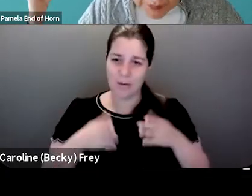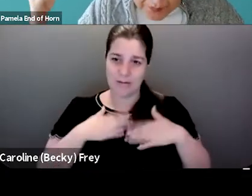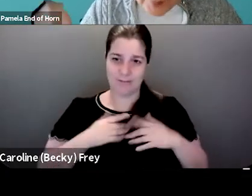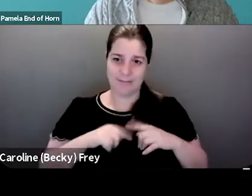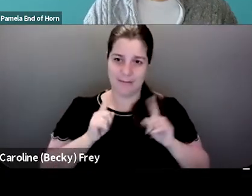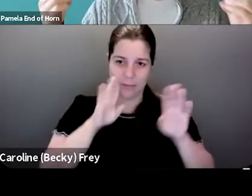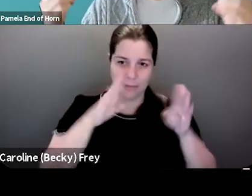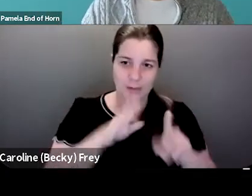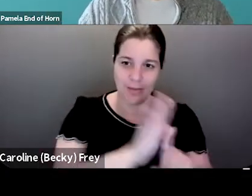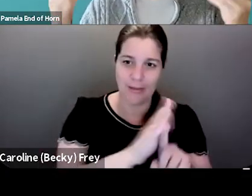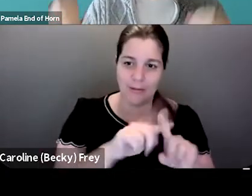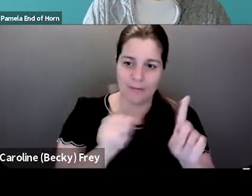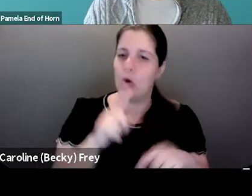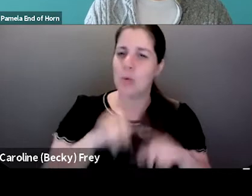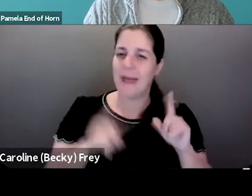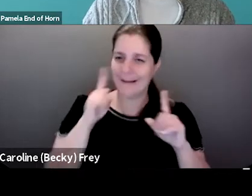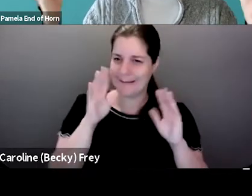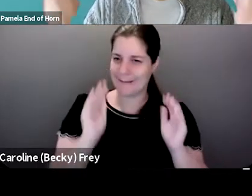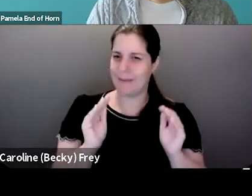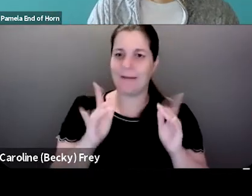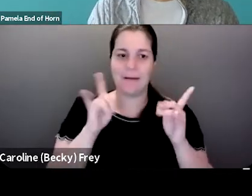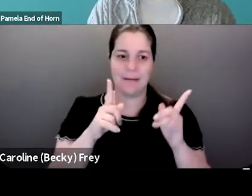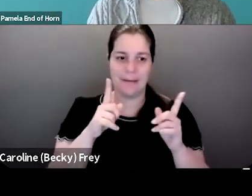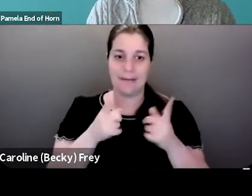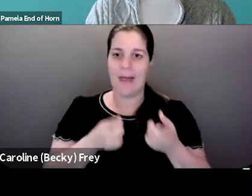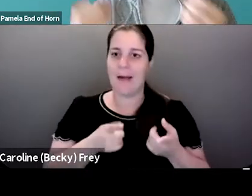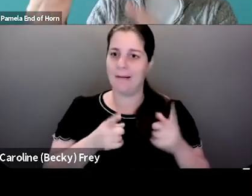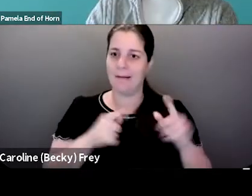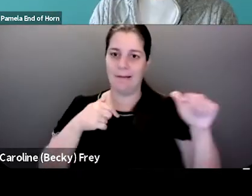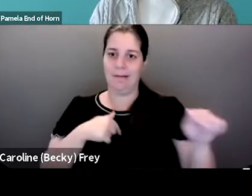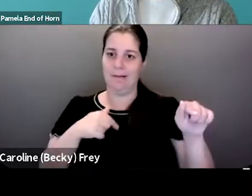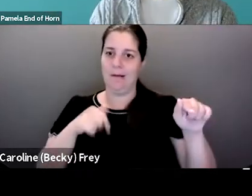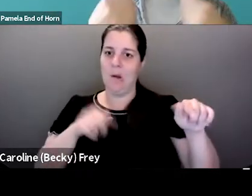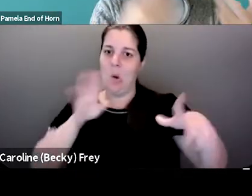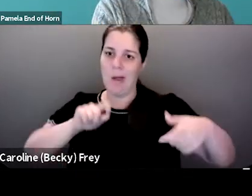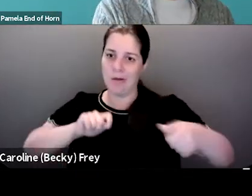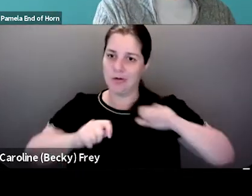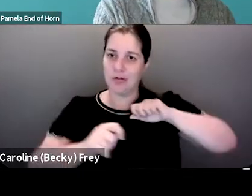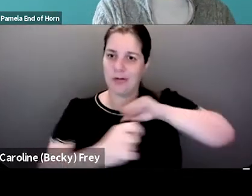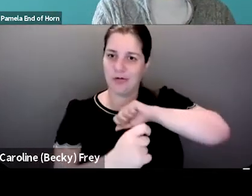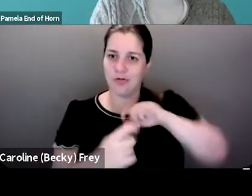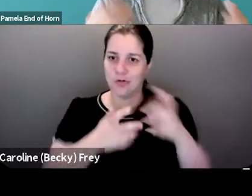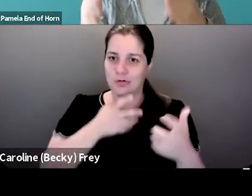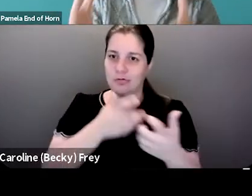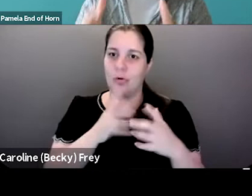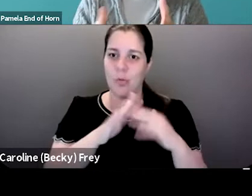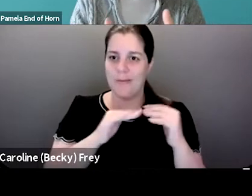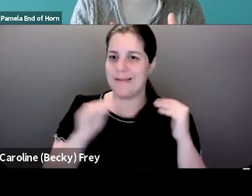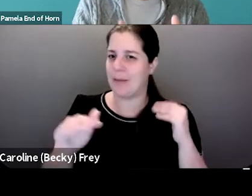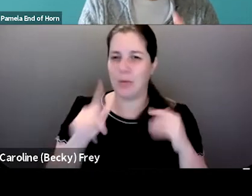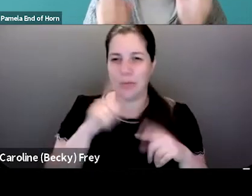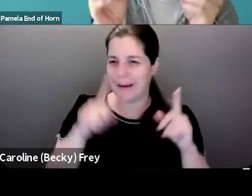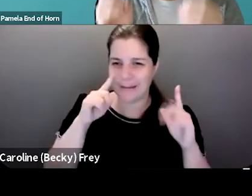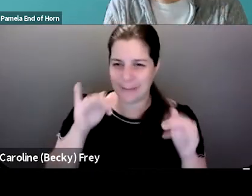You can expect that phenomena to change and to further change and to destabilize. And when we're